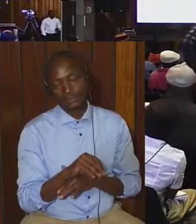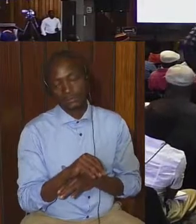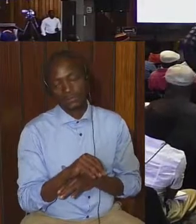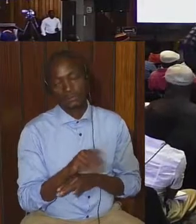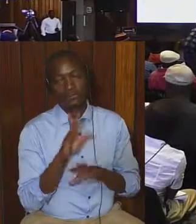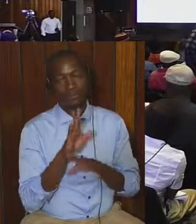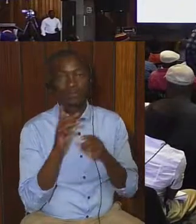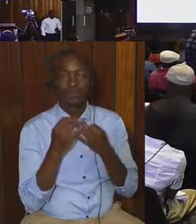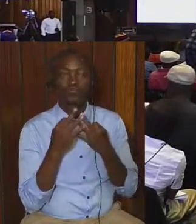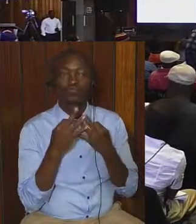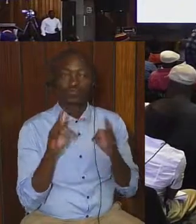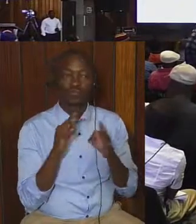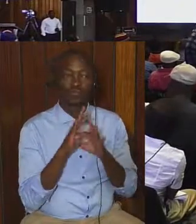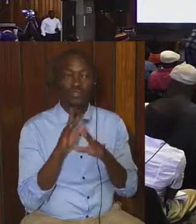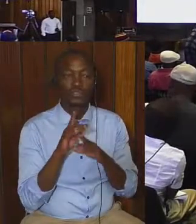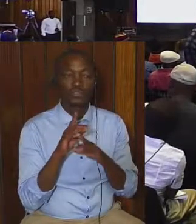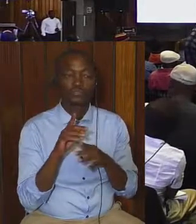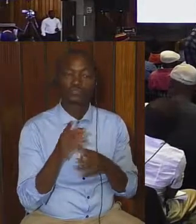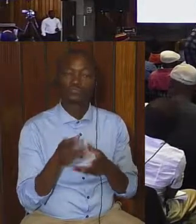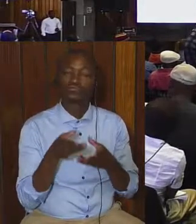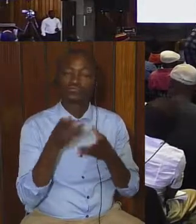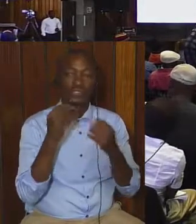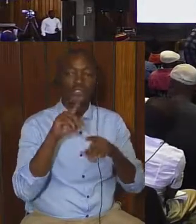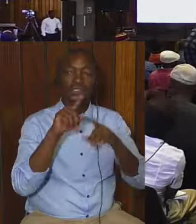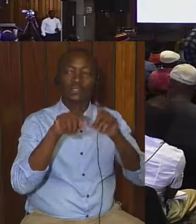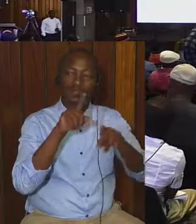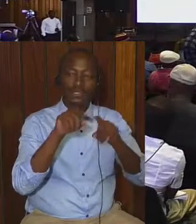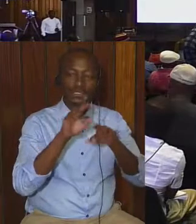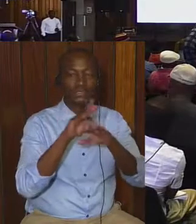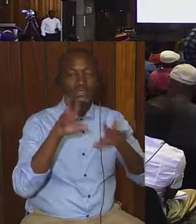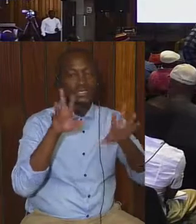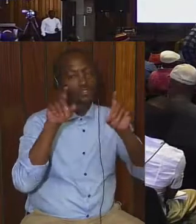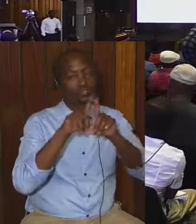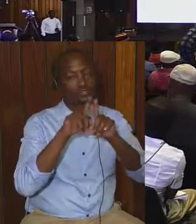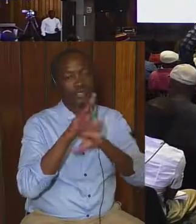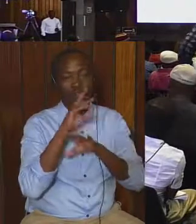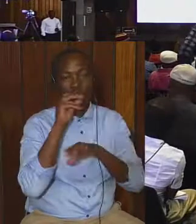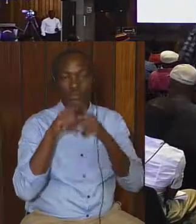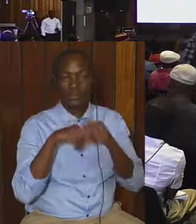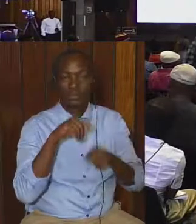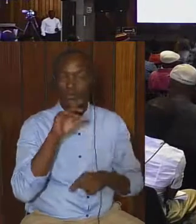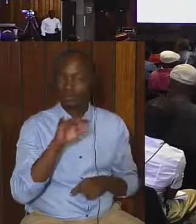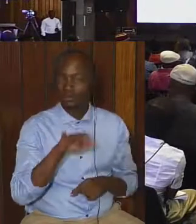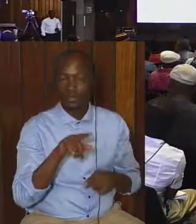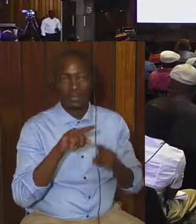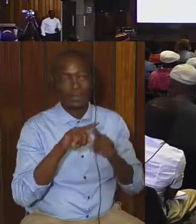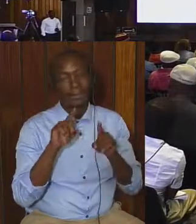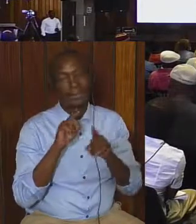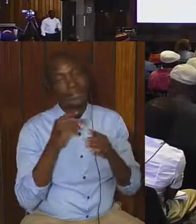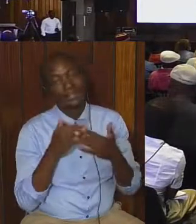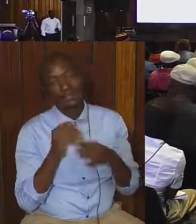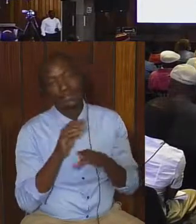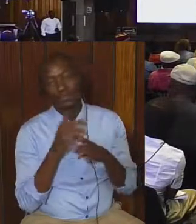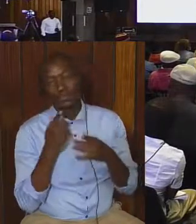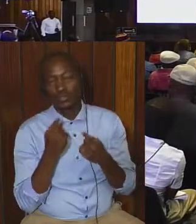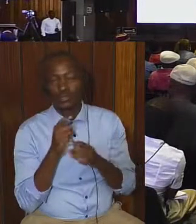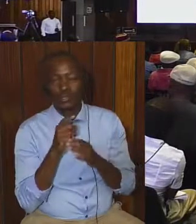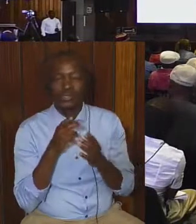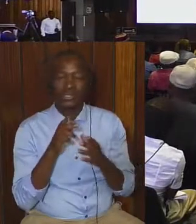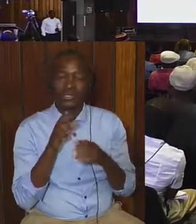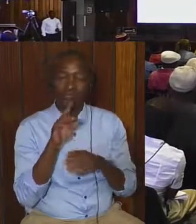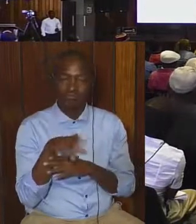You're free to raise the questions and the issues that you are raising, but could we do it in a correct